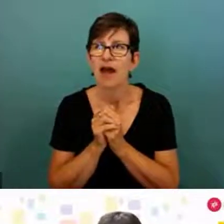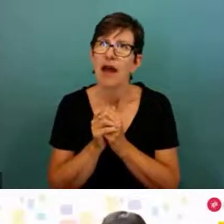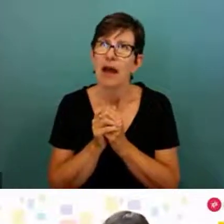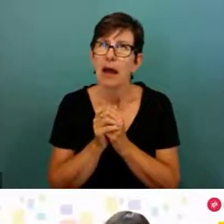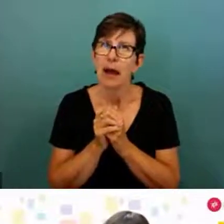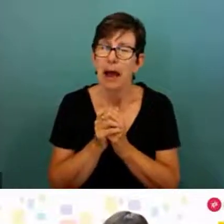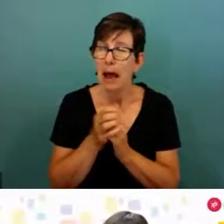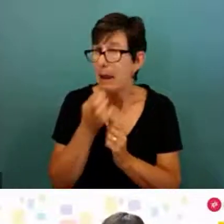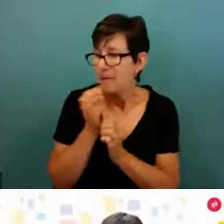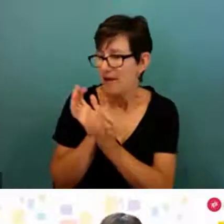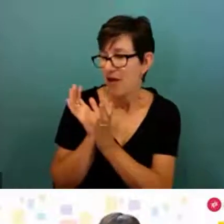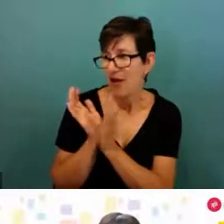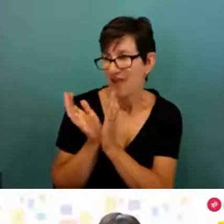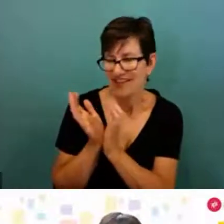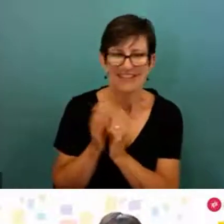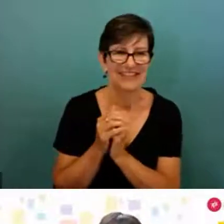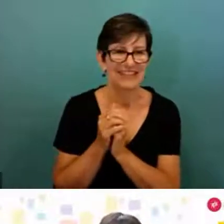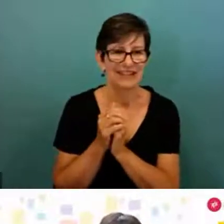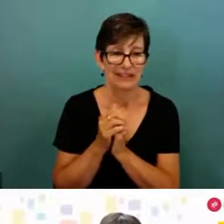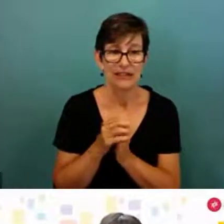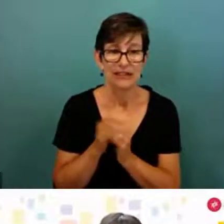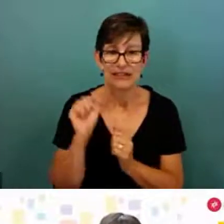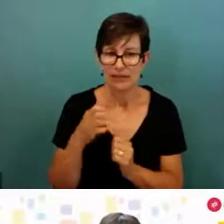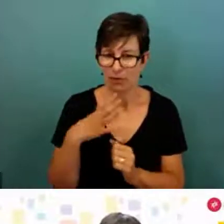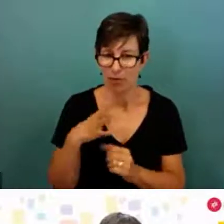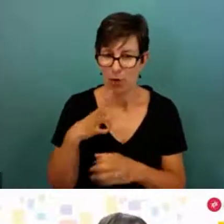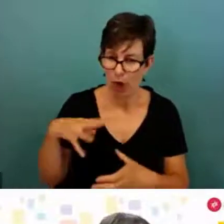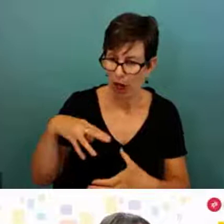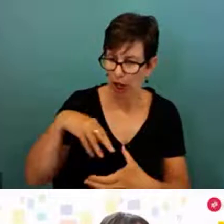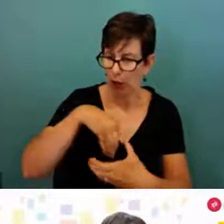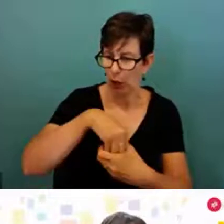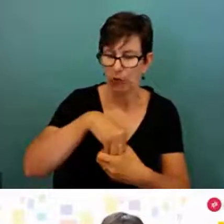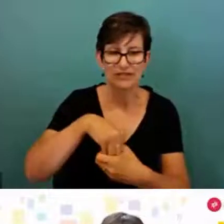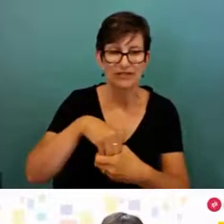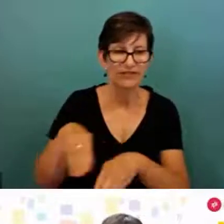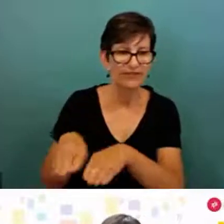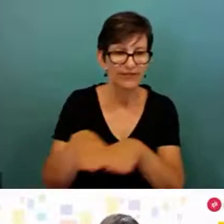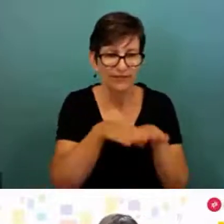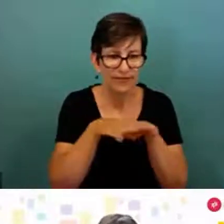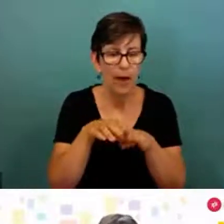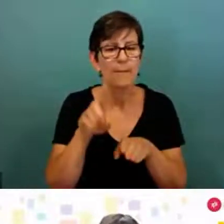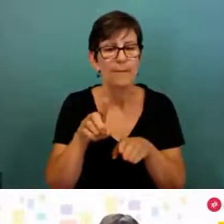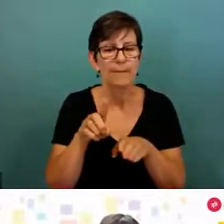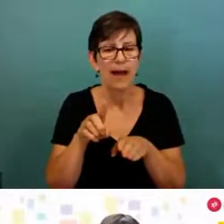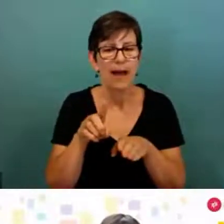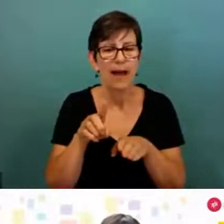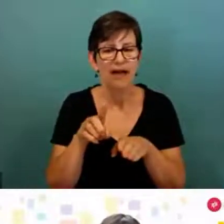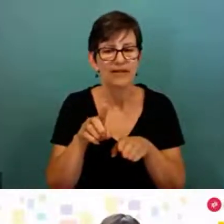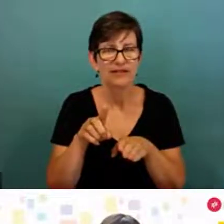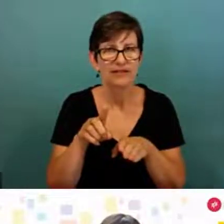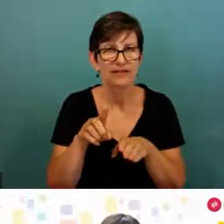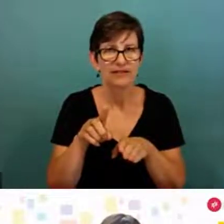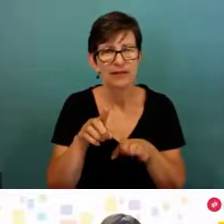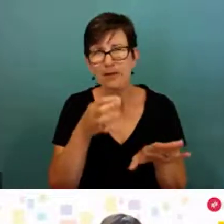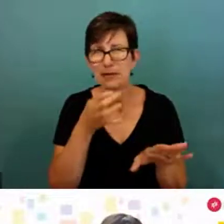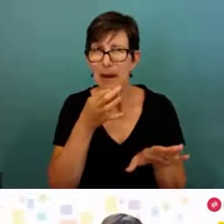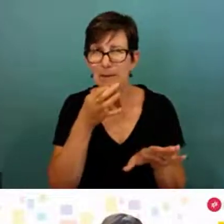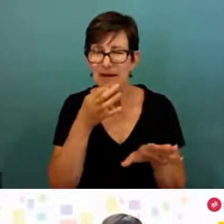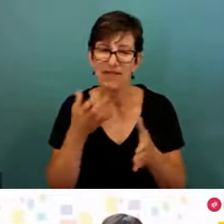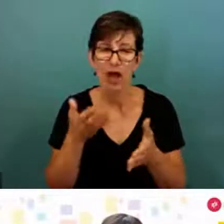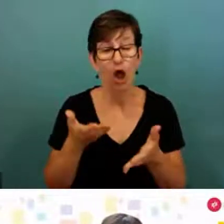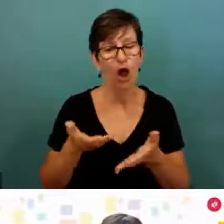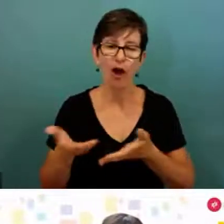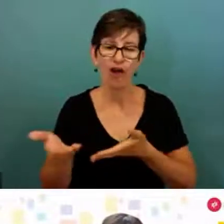of convincing that we wanted to make it inclusive, but we wanted, I guess there was a little bit of a conversation